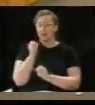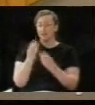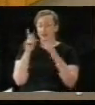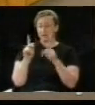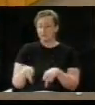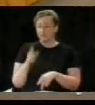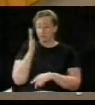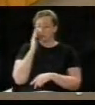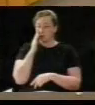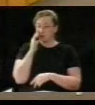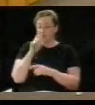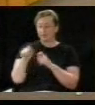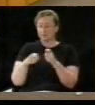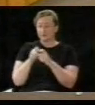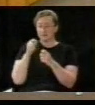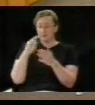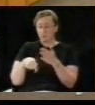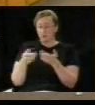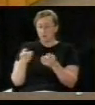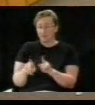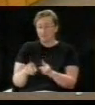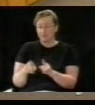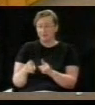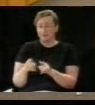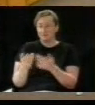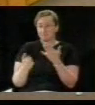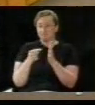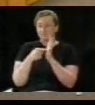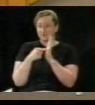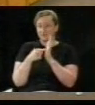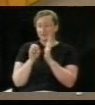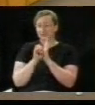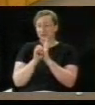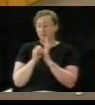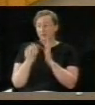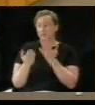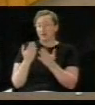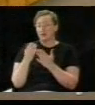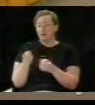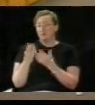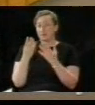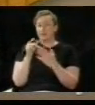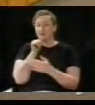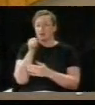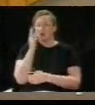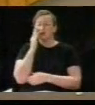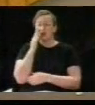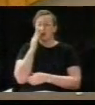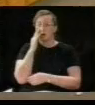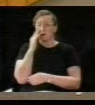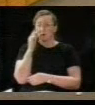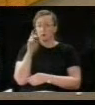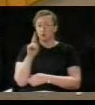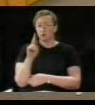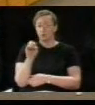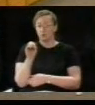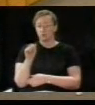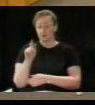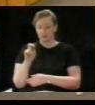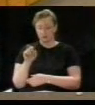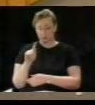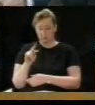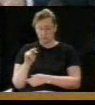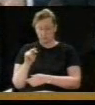people knew exactly what was at stake during that time. For instance, I don't think that many of us know that in the resolution passed by City Council on